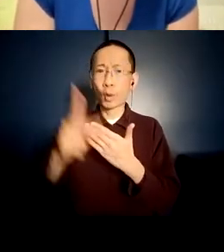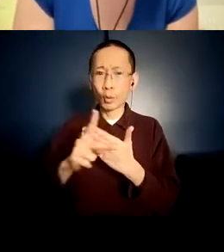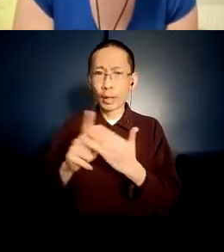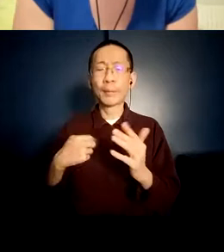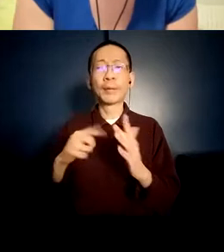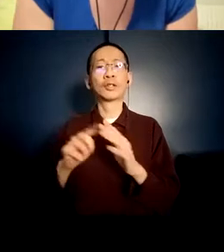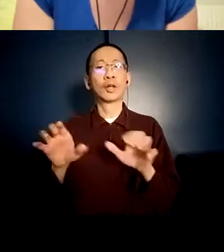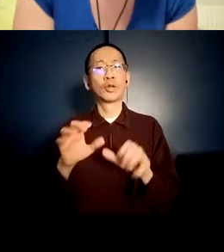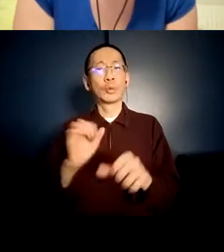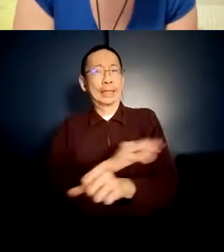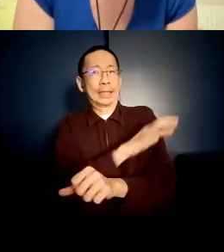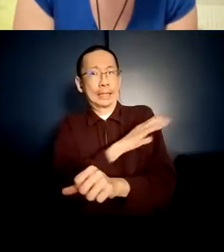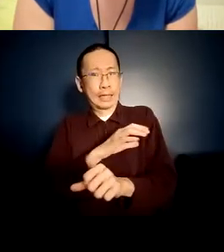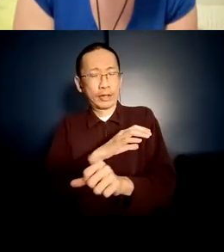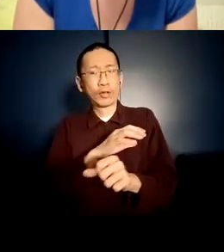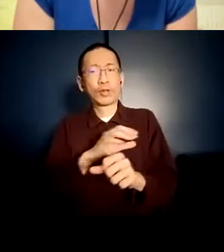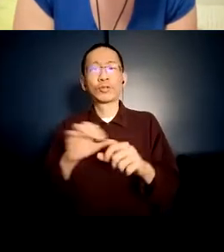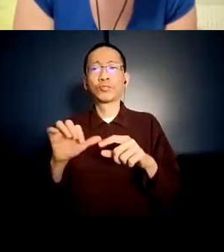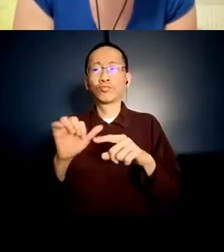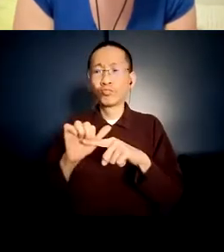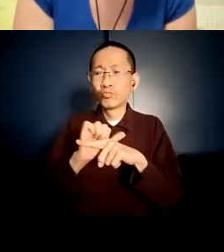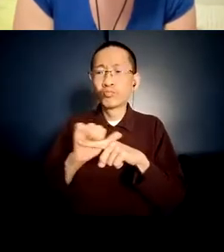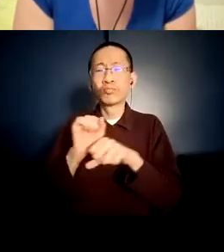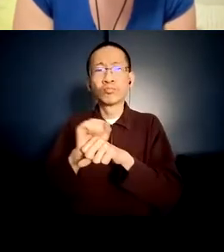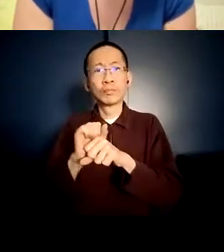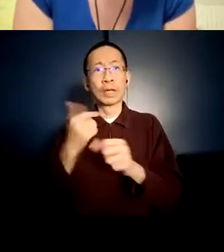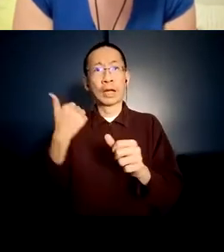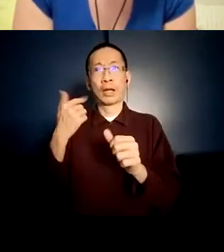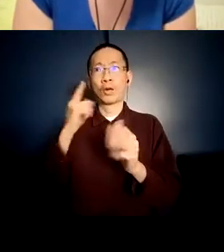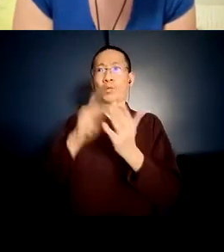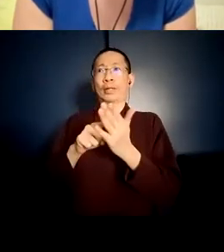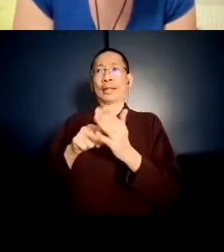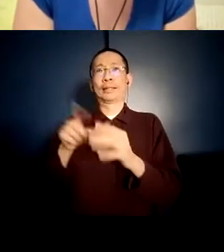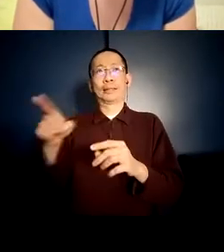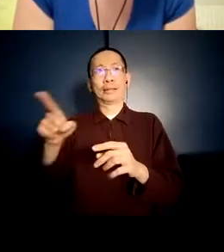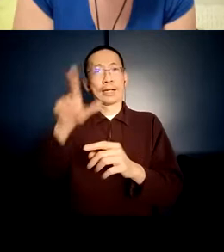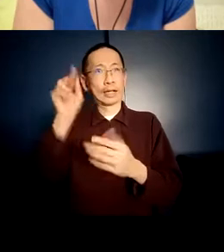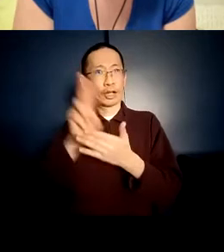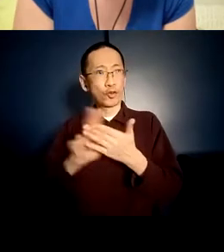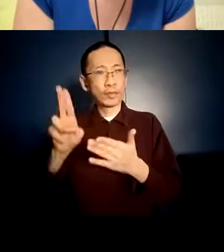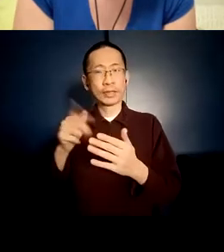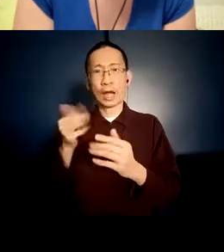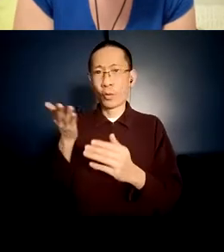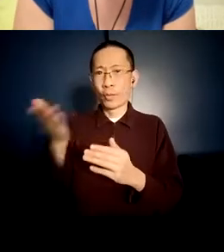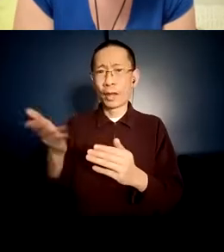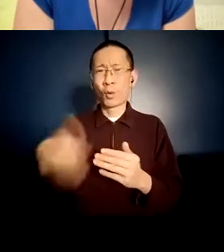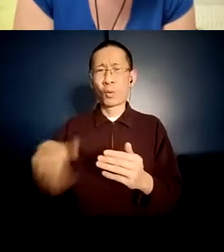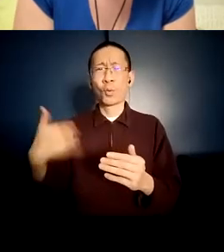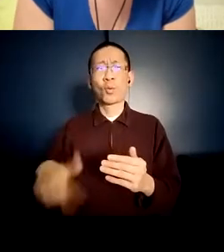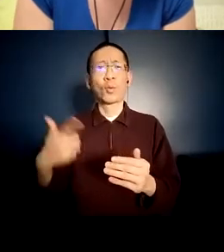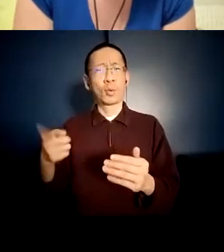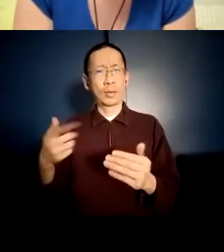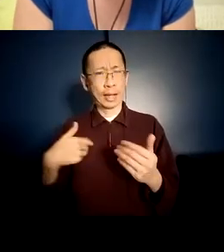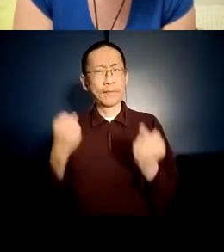clinicals. And what I realized being on campus at Gallaudet University is that there are a lot